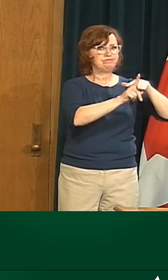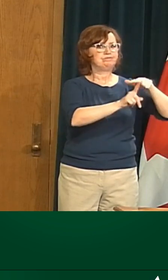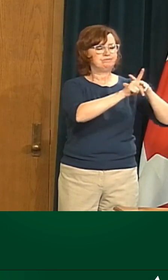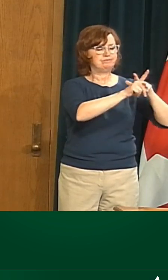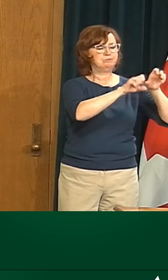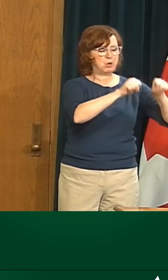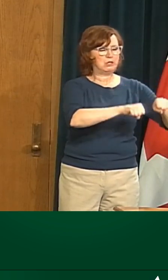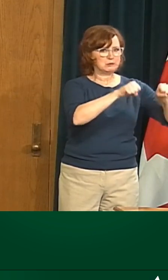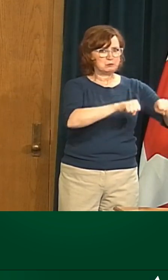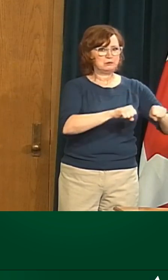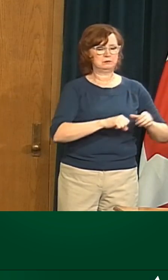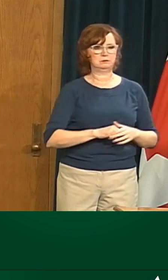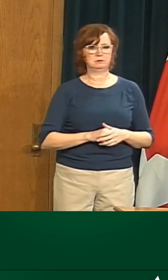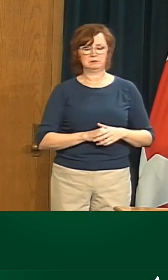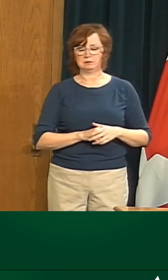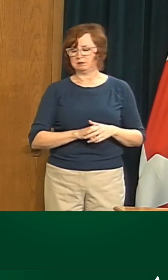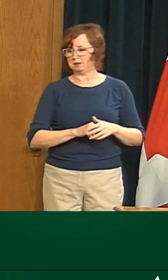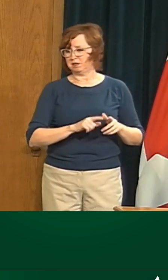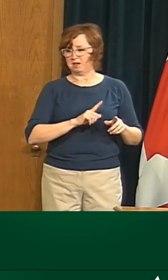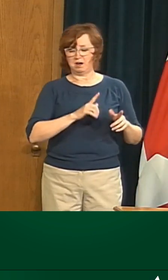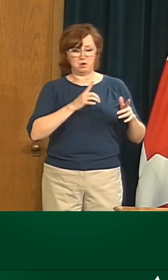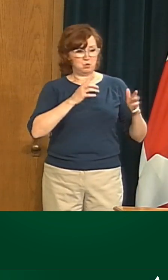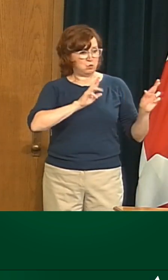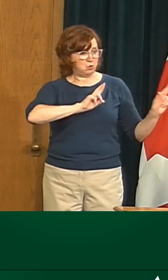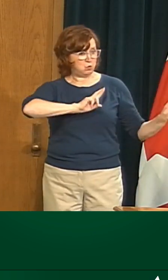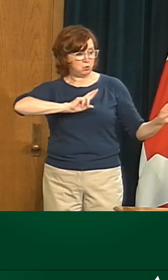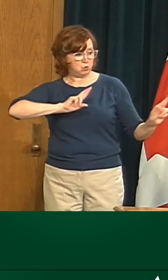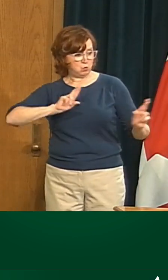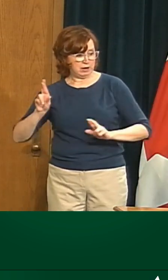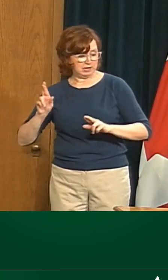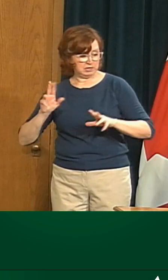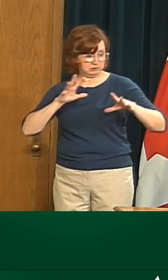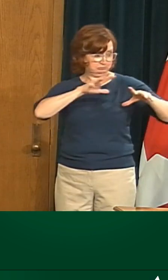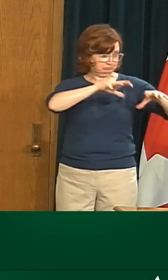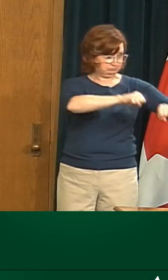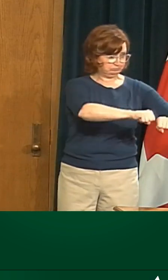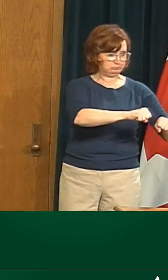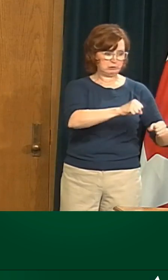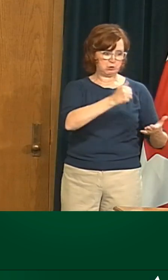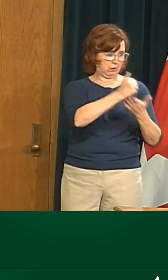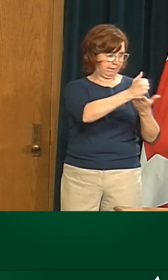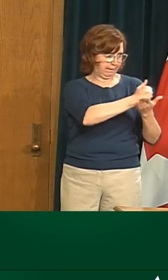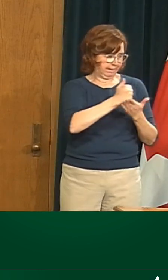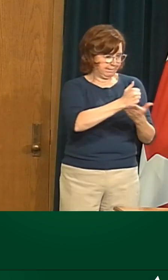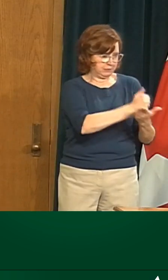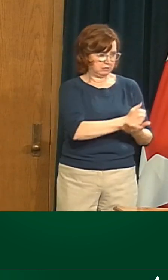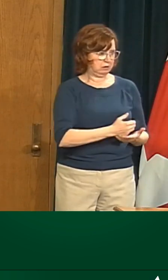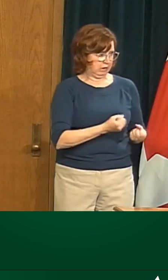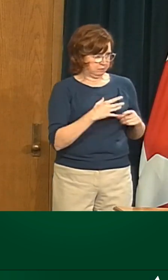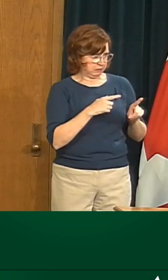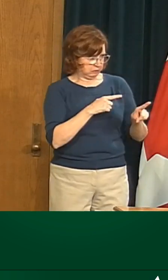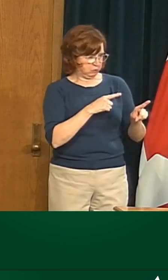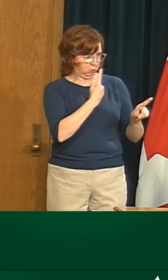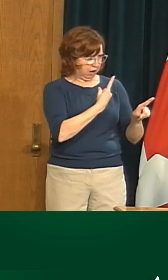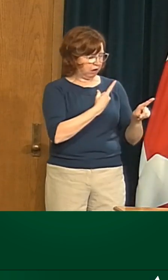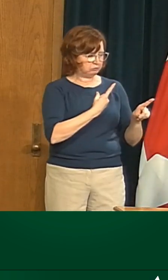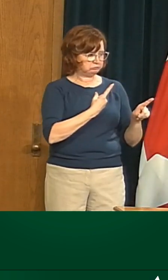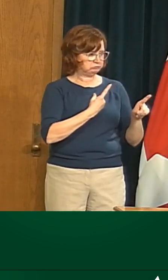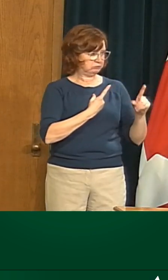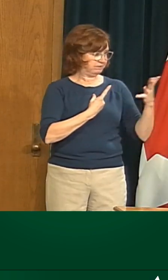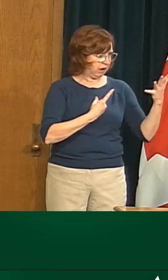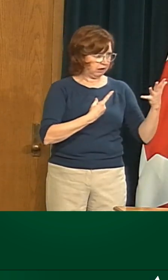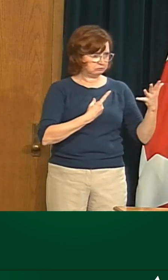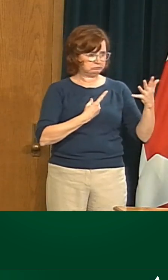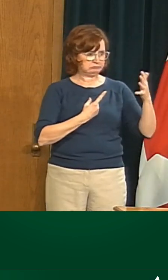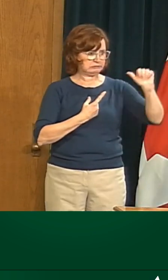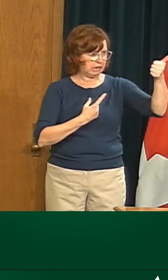find anyone that has been in contact with those positive IDs, whether they be 1 or 5 or 10, and ensure that we're able to isolate that to that specific